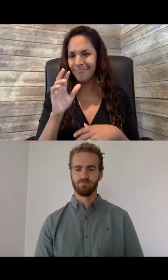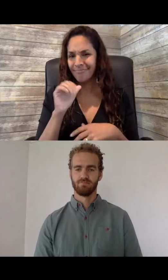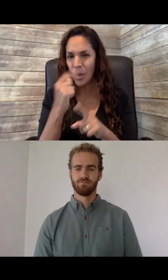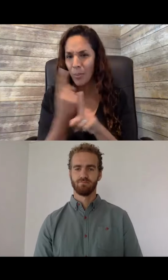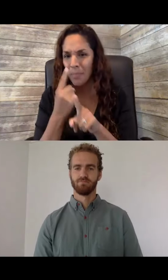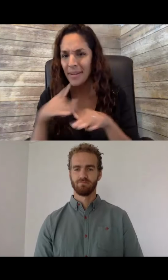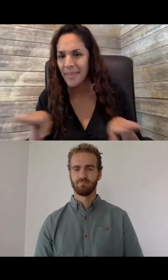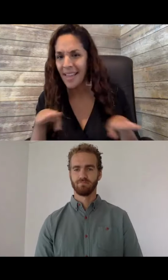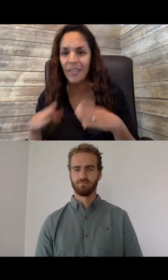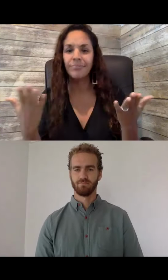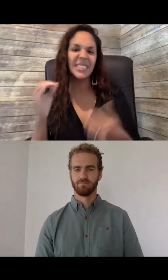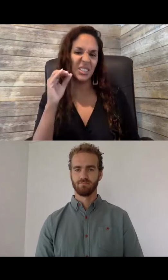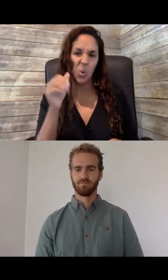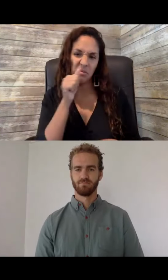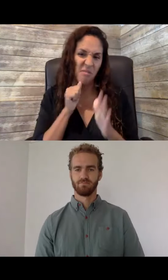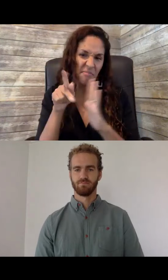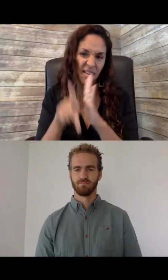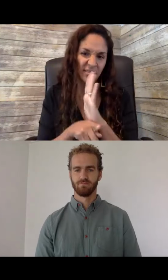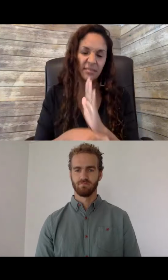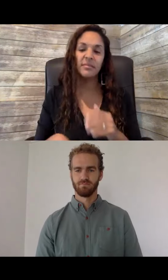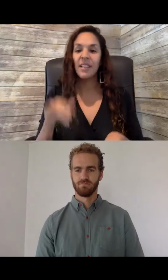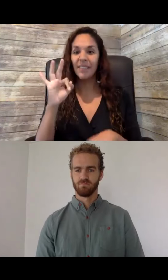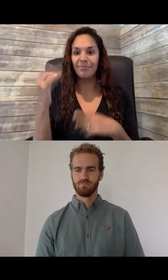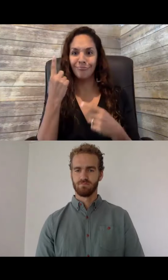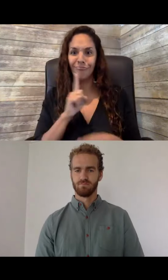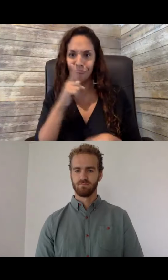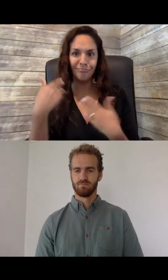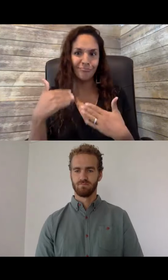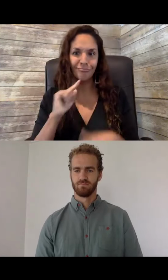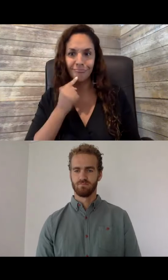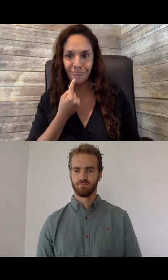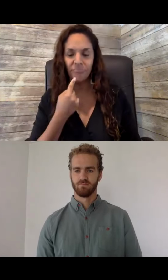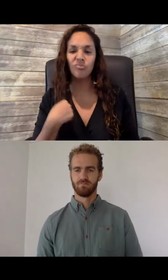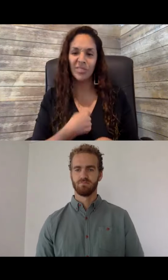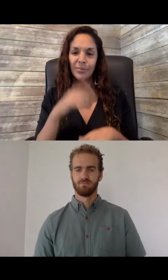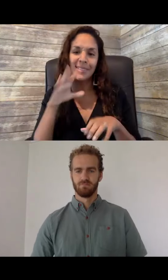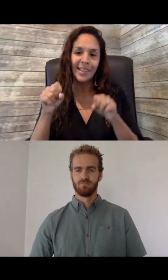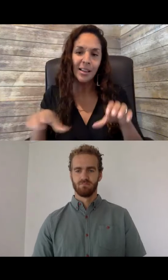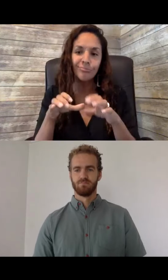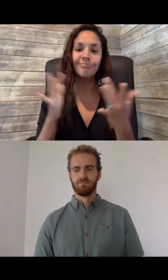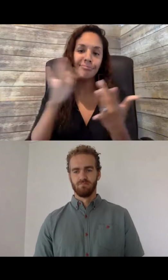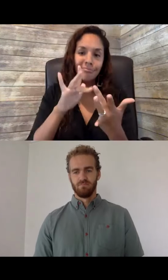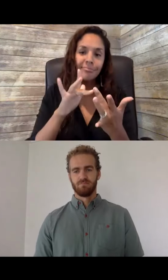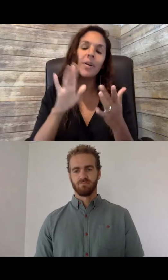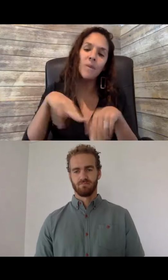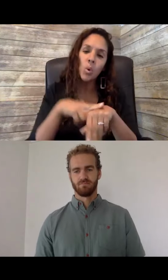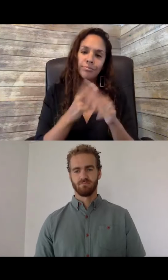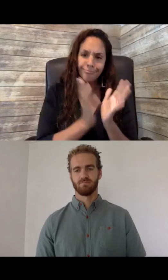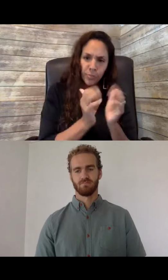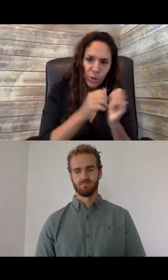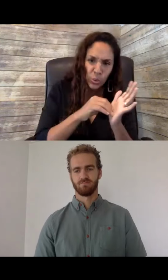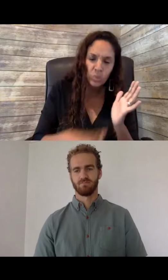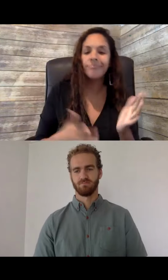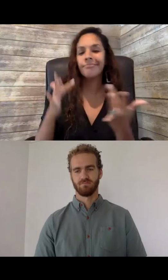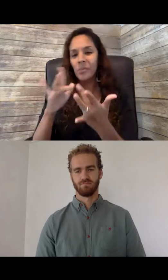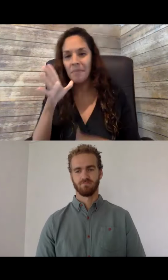Now, how can we take action against prejudice? Of course, our zero tolerance policy. If something is severe, of course, we do take